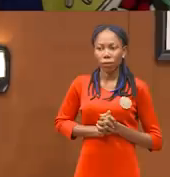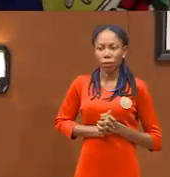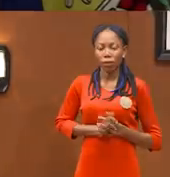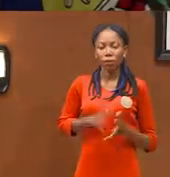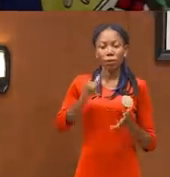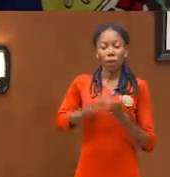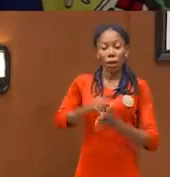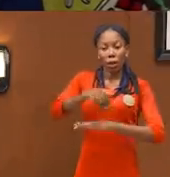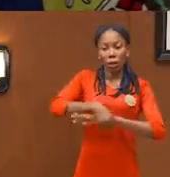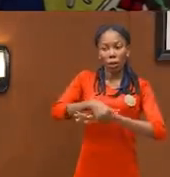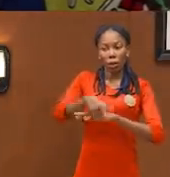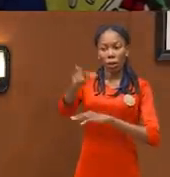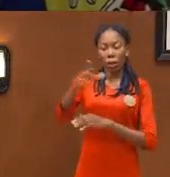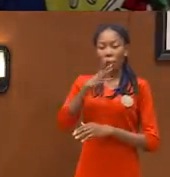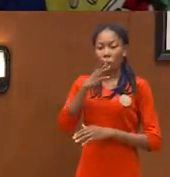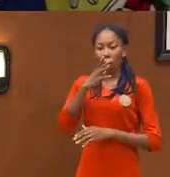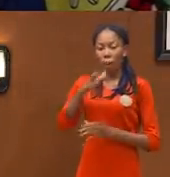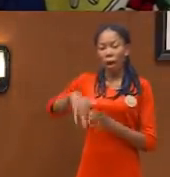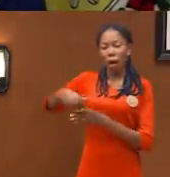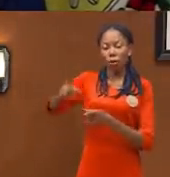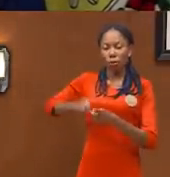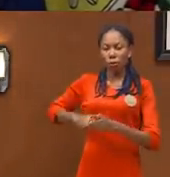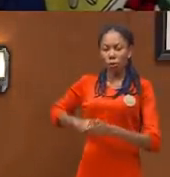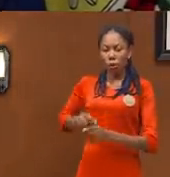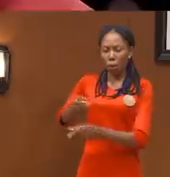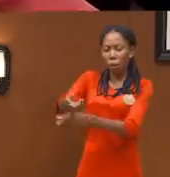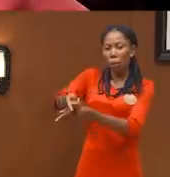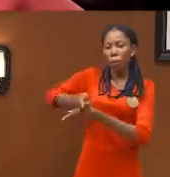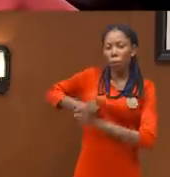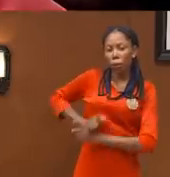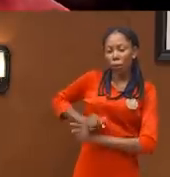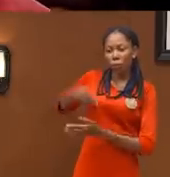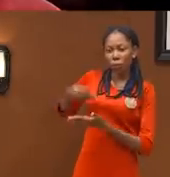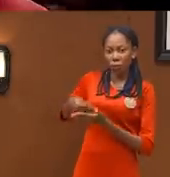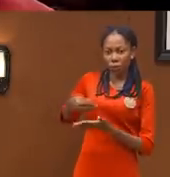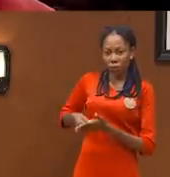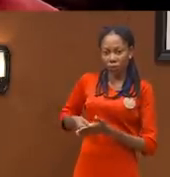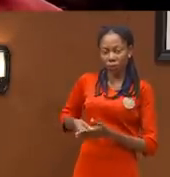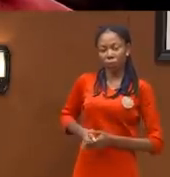That night, my mom went and borrowed 100,000 from one woman that does LAPO.